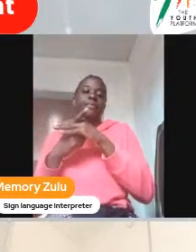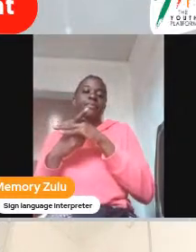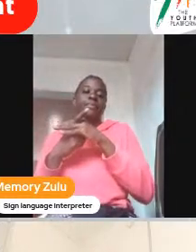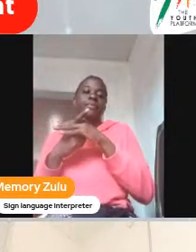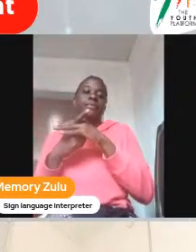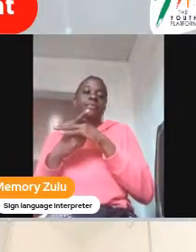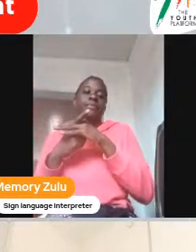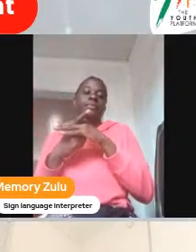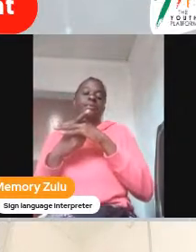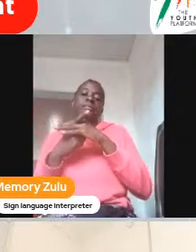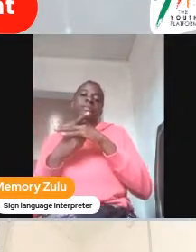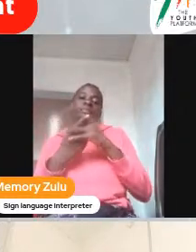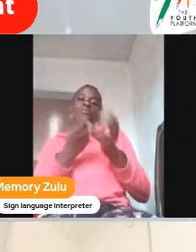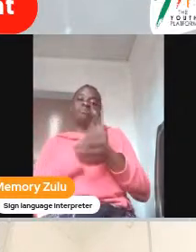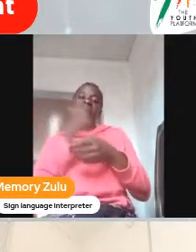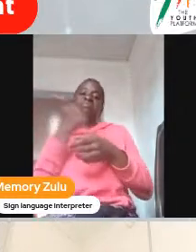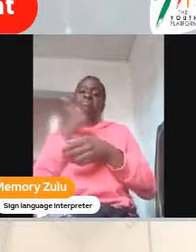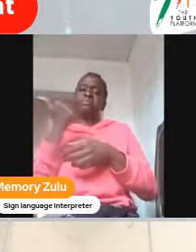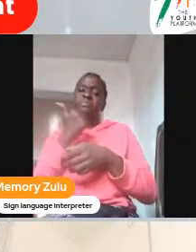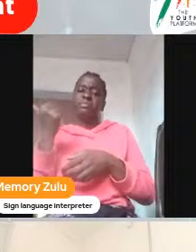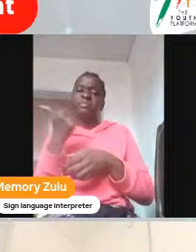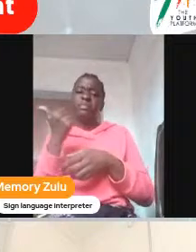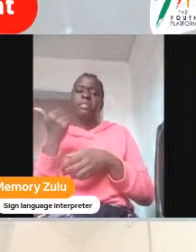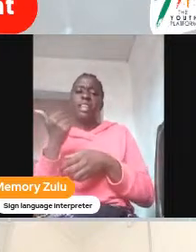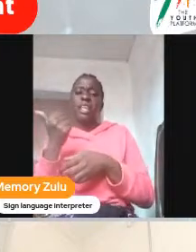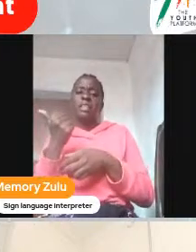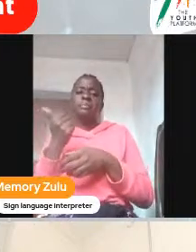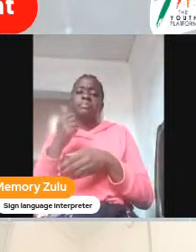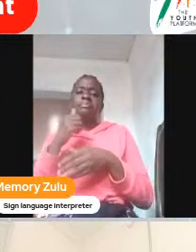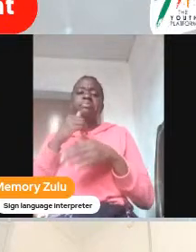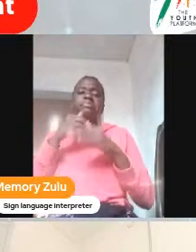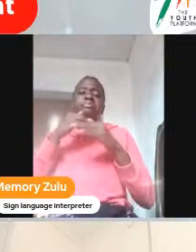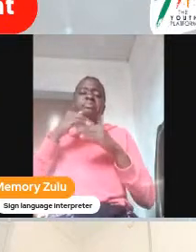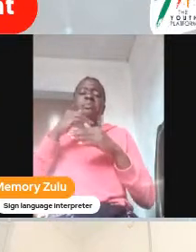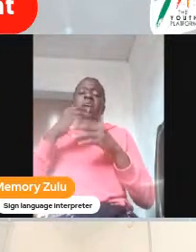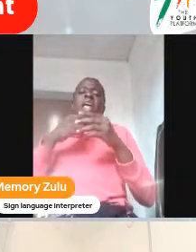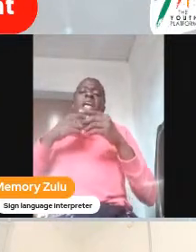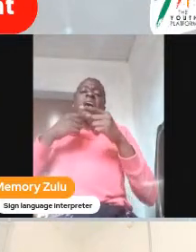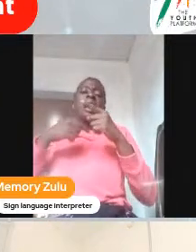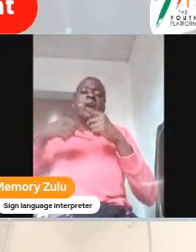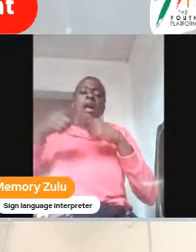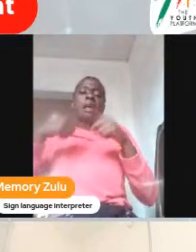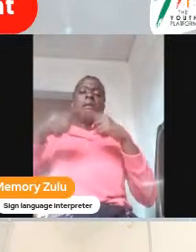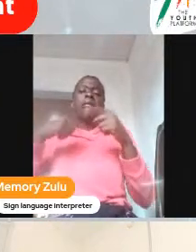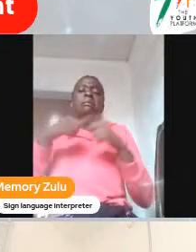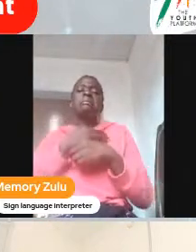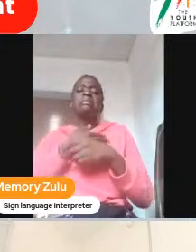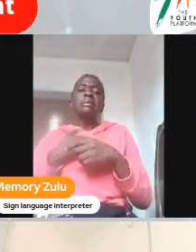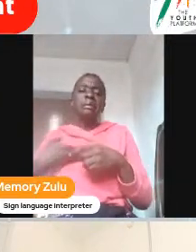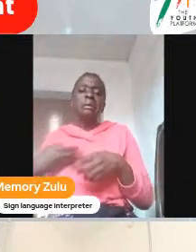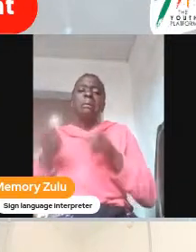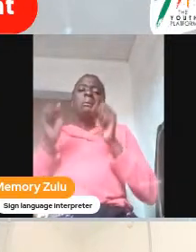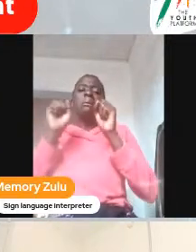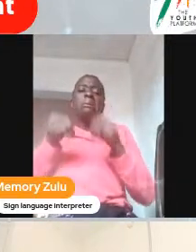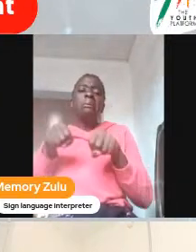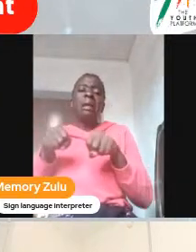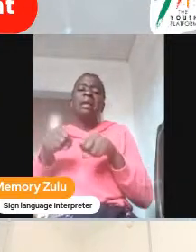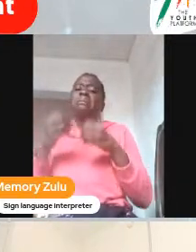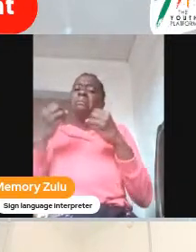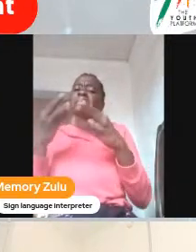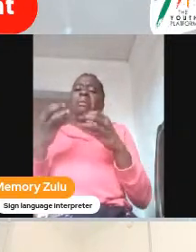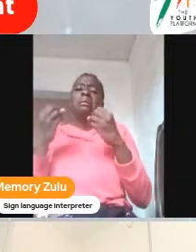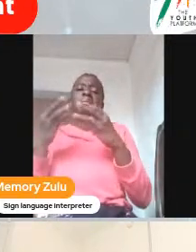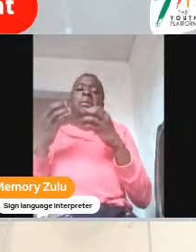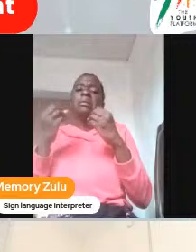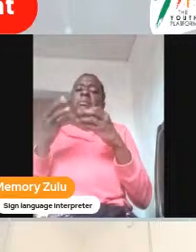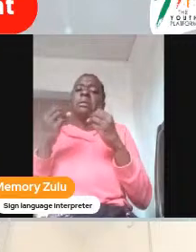are or have already damaged. I mean, the bacteria has damaged the vital organs like the brain, the heart, and some other organs